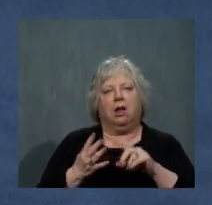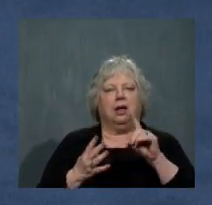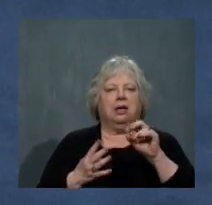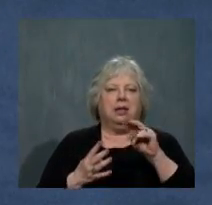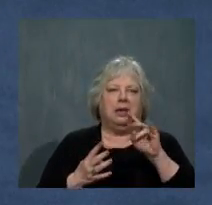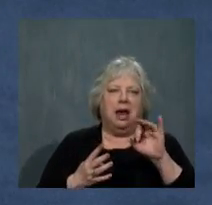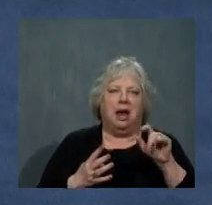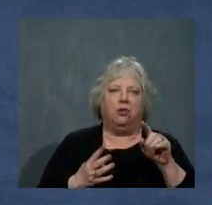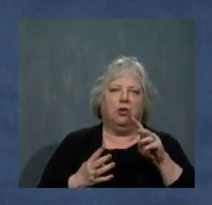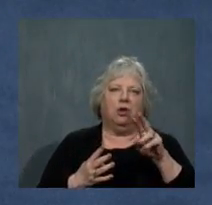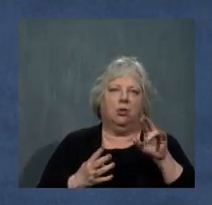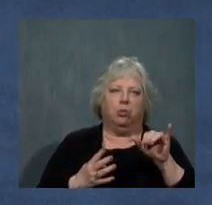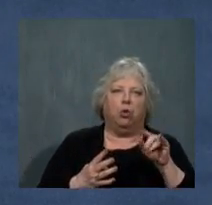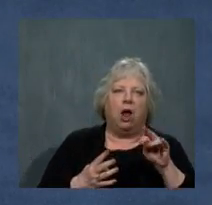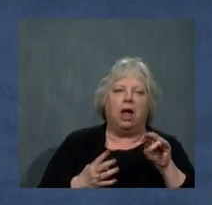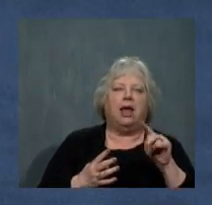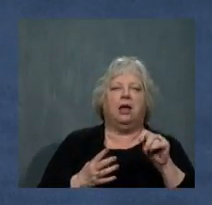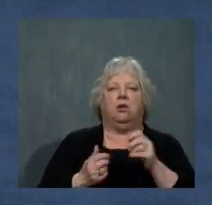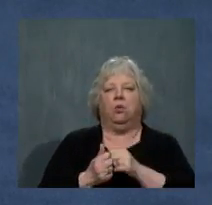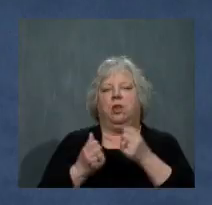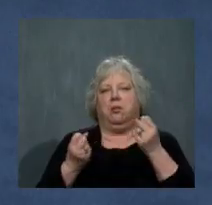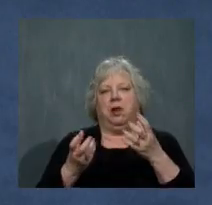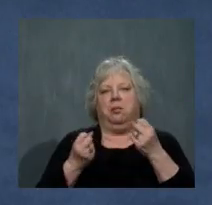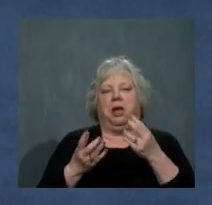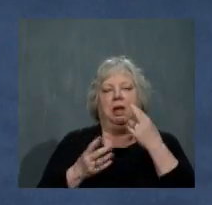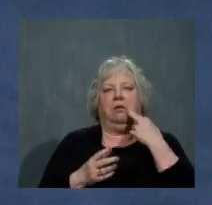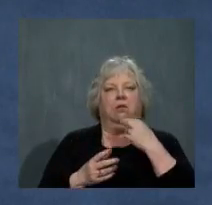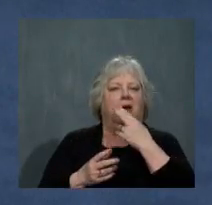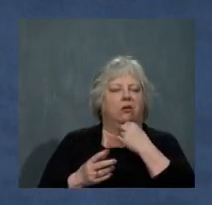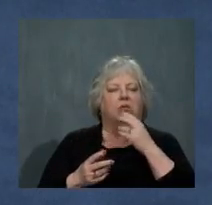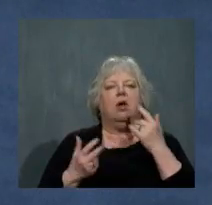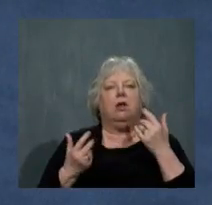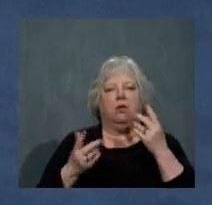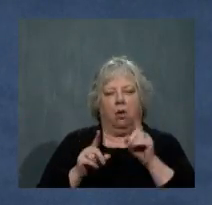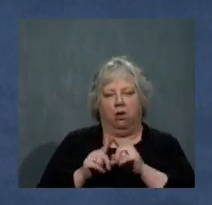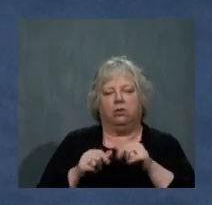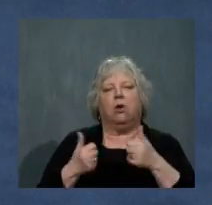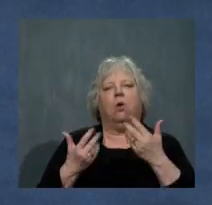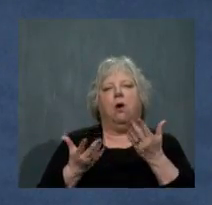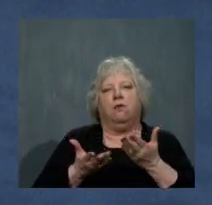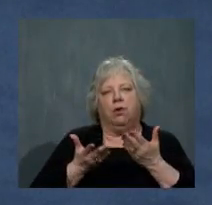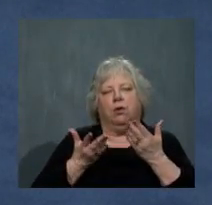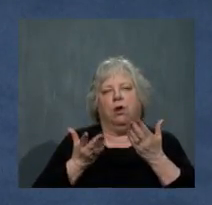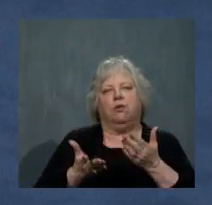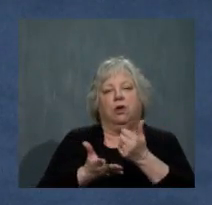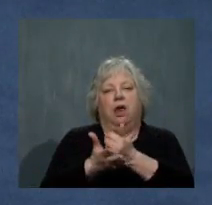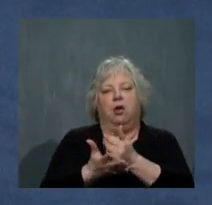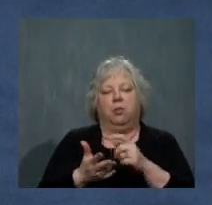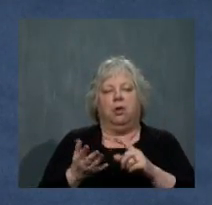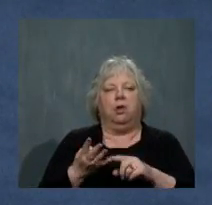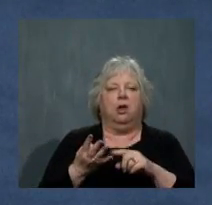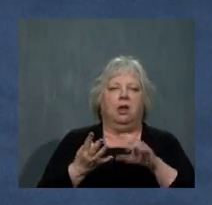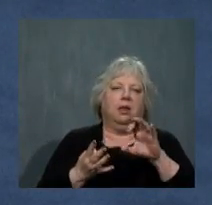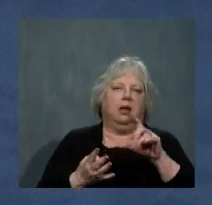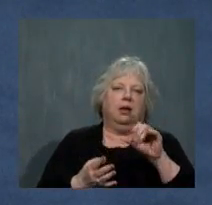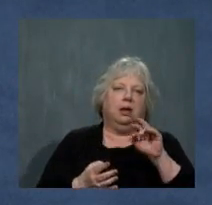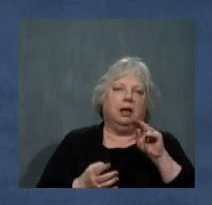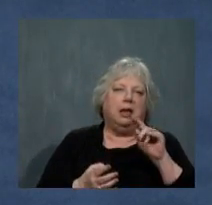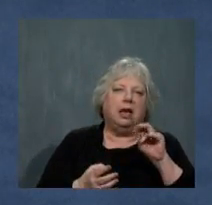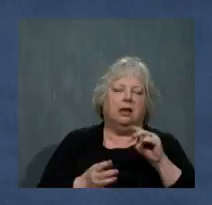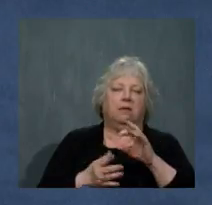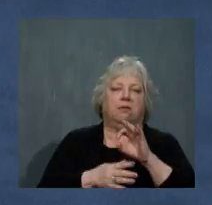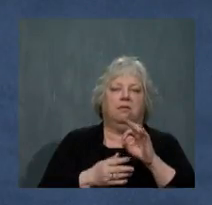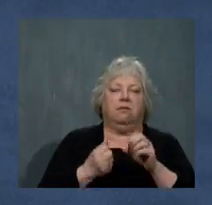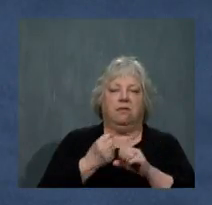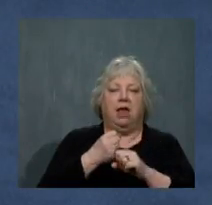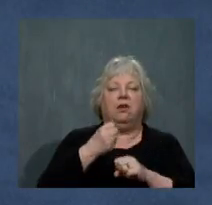Daniel Bryant with his litany of restaurants and operations have offered to help. The Clinton Foundation's offered to help, and we've